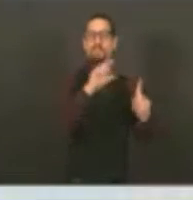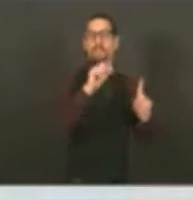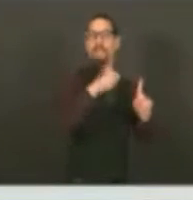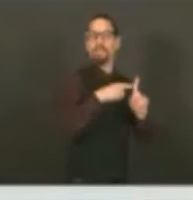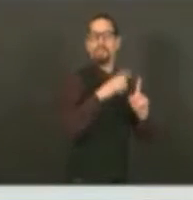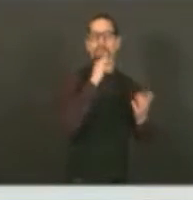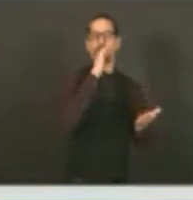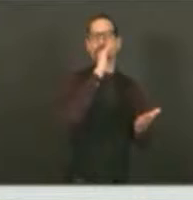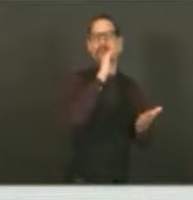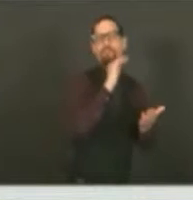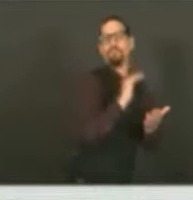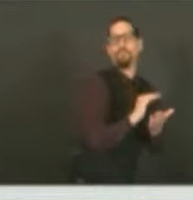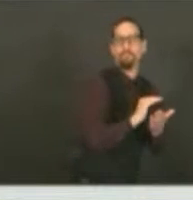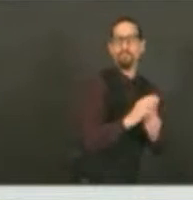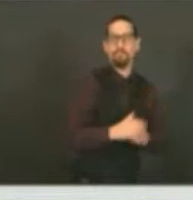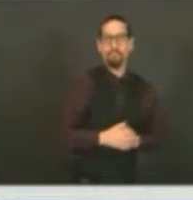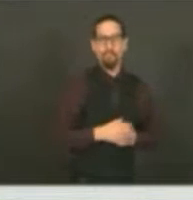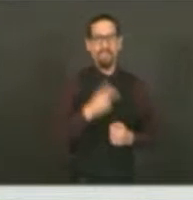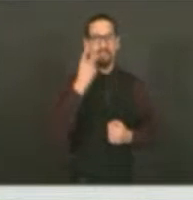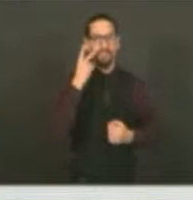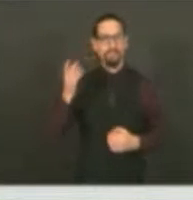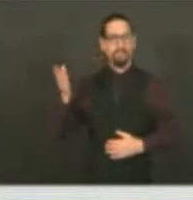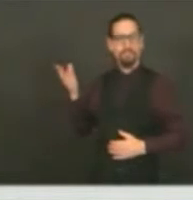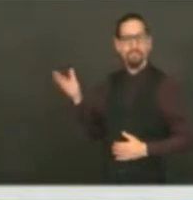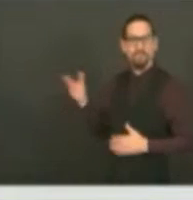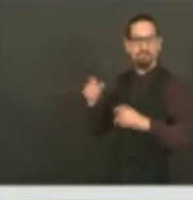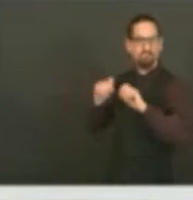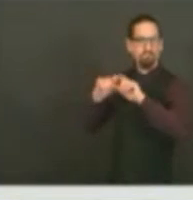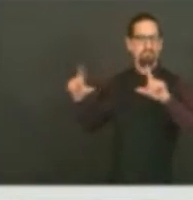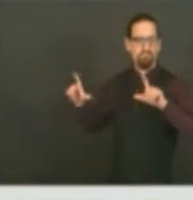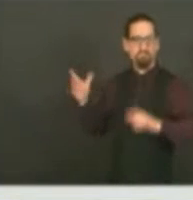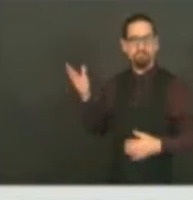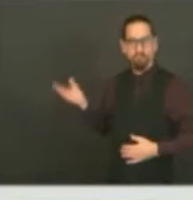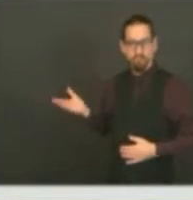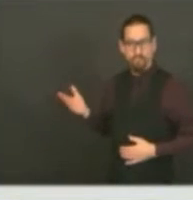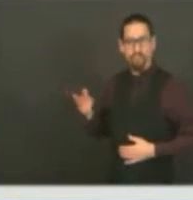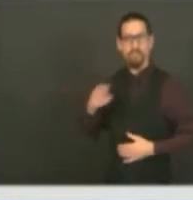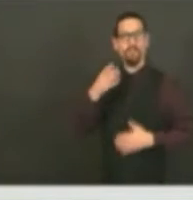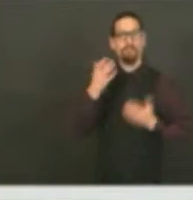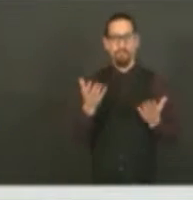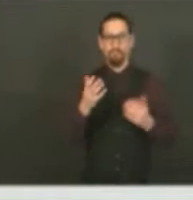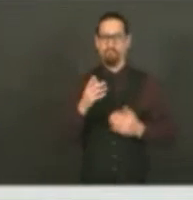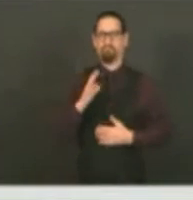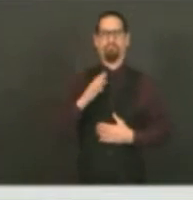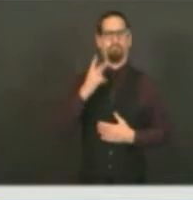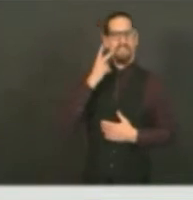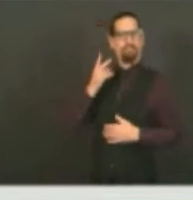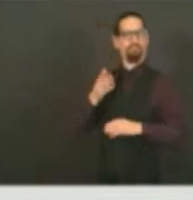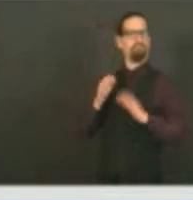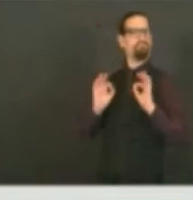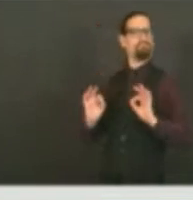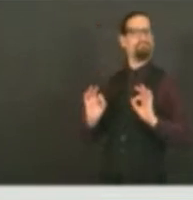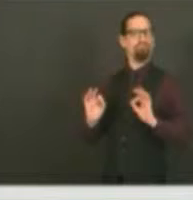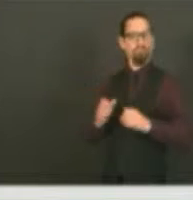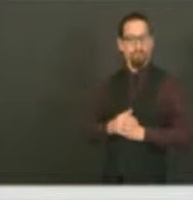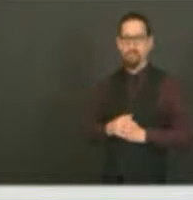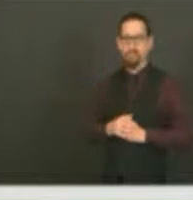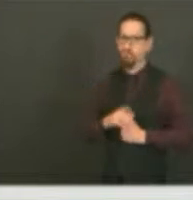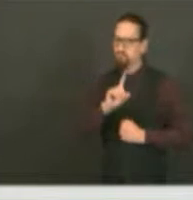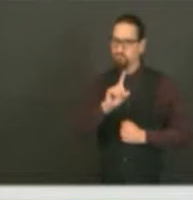mobility. There is some good news in this slide. The data is starting to trend in the right